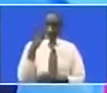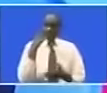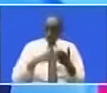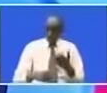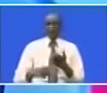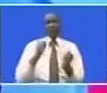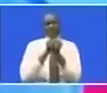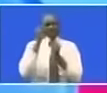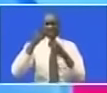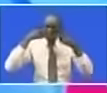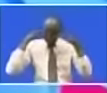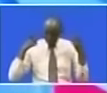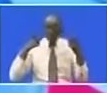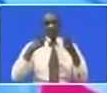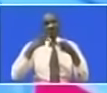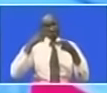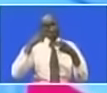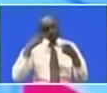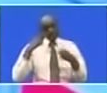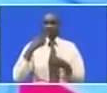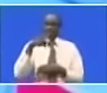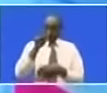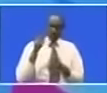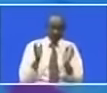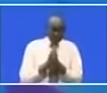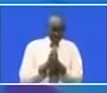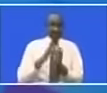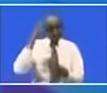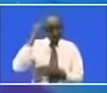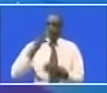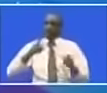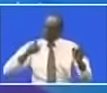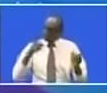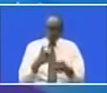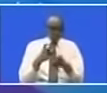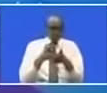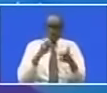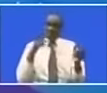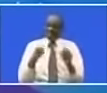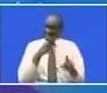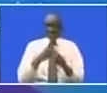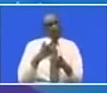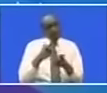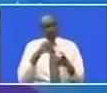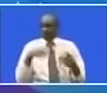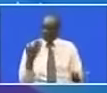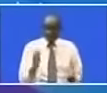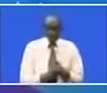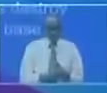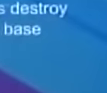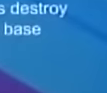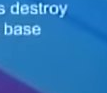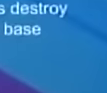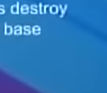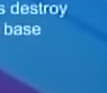15 Al-Shabaab terrorists in Somalia. KDF says the attack was mounted on an operation base used by the militants across